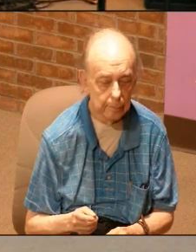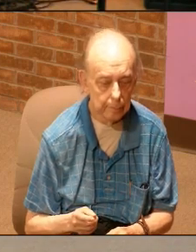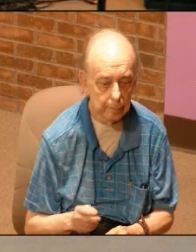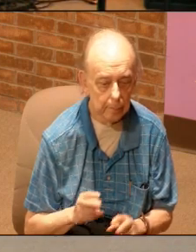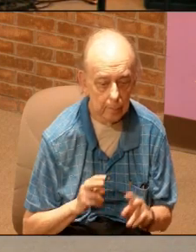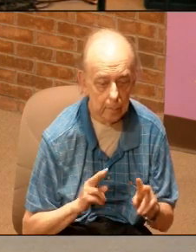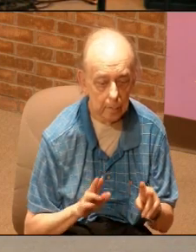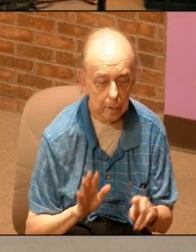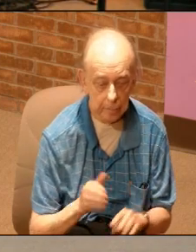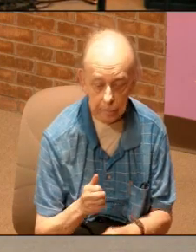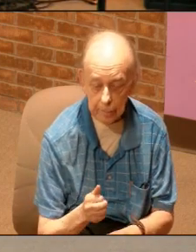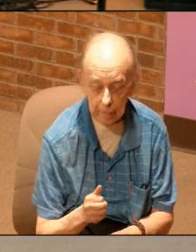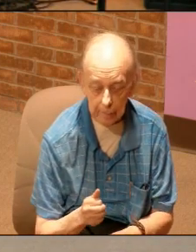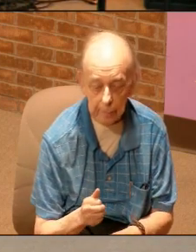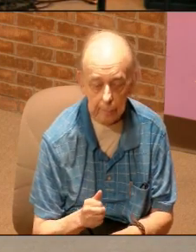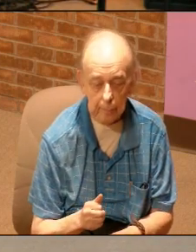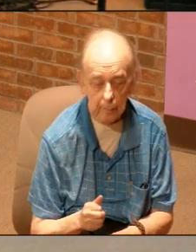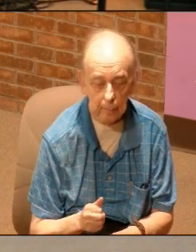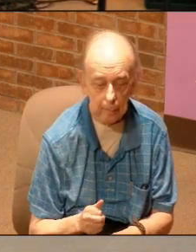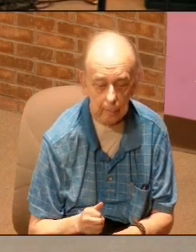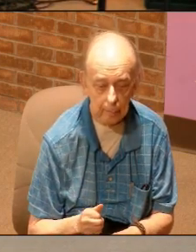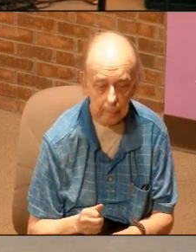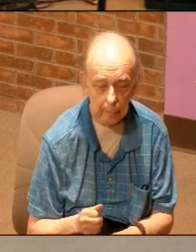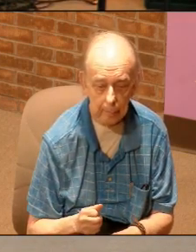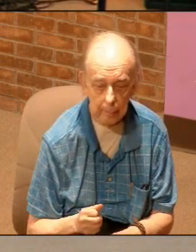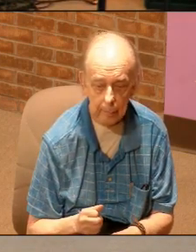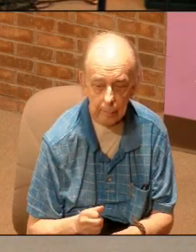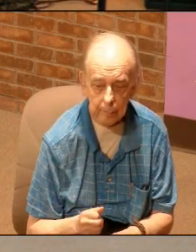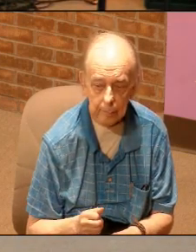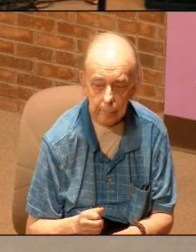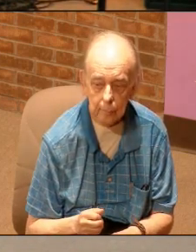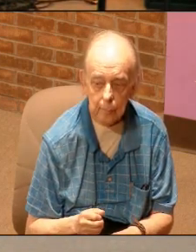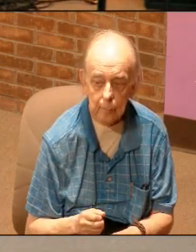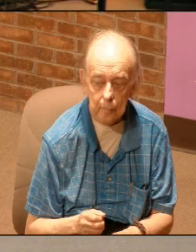look at yourself, a lot of us look at ourselves,